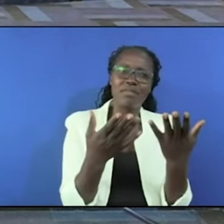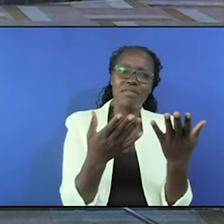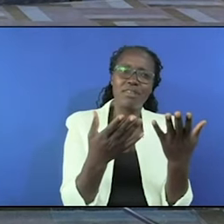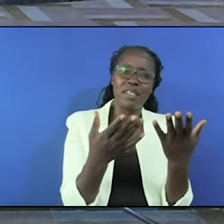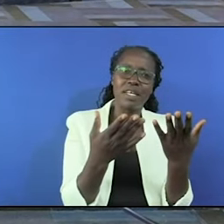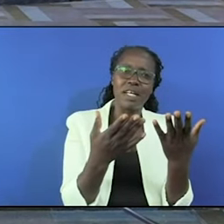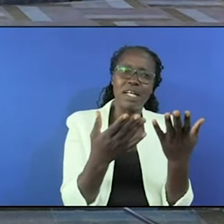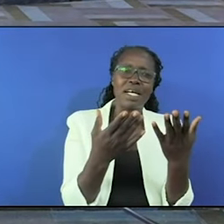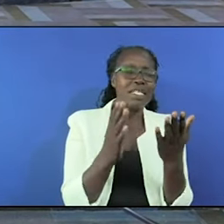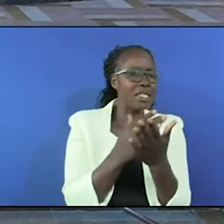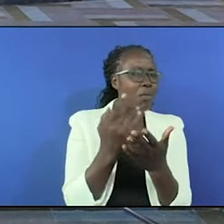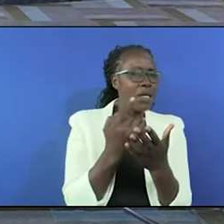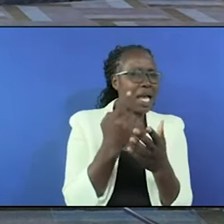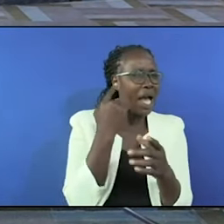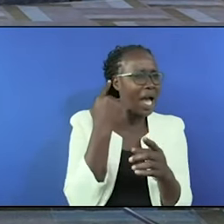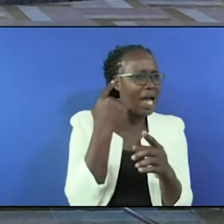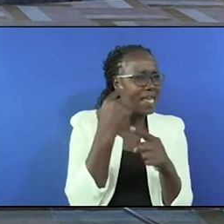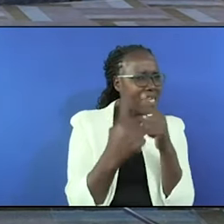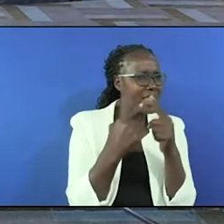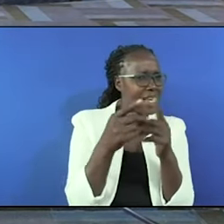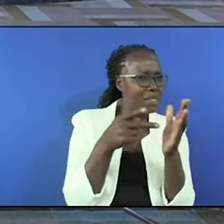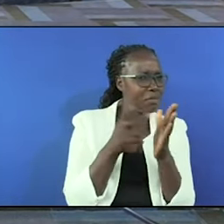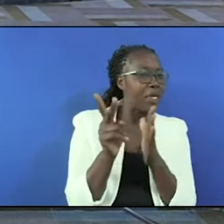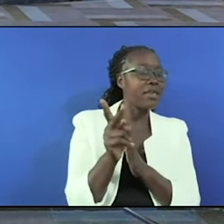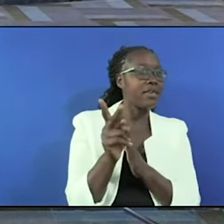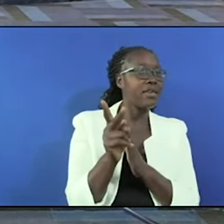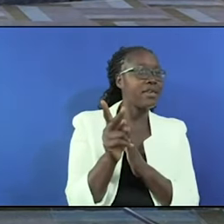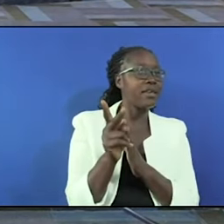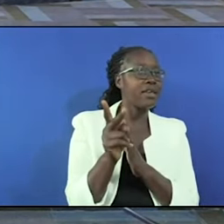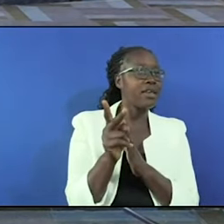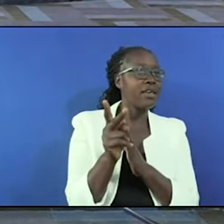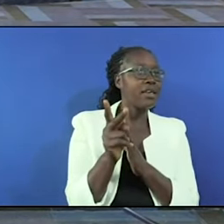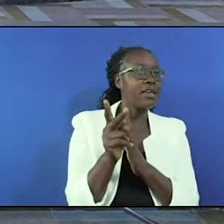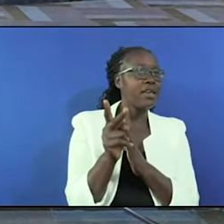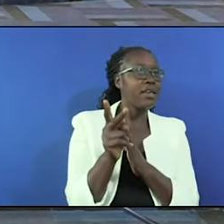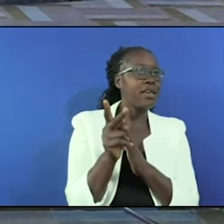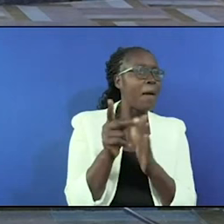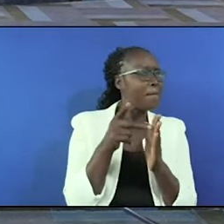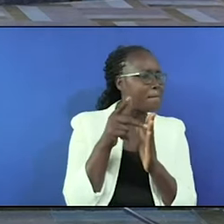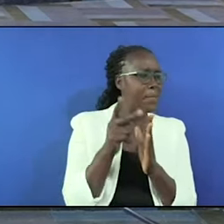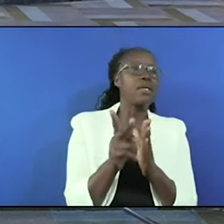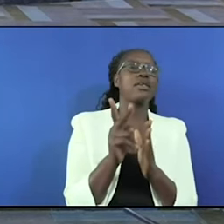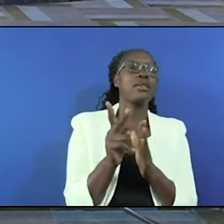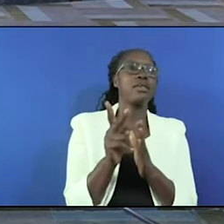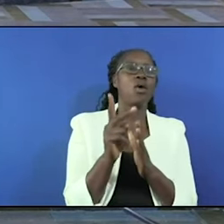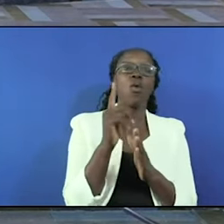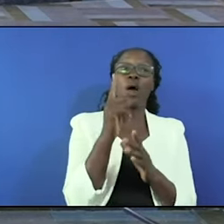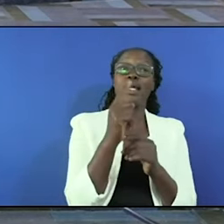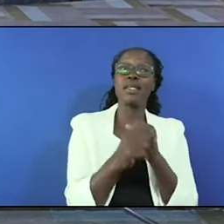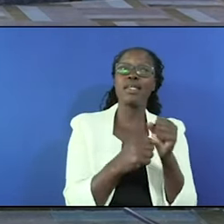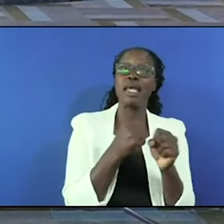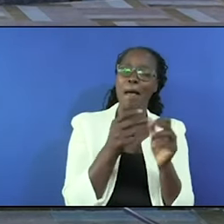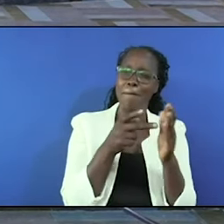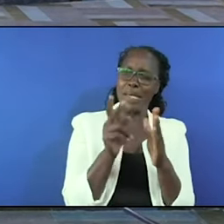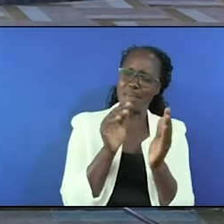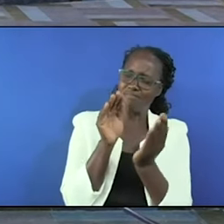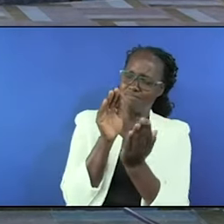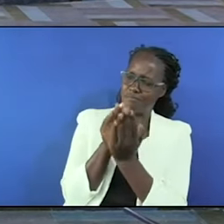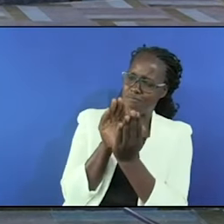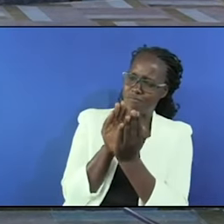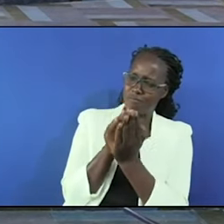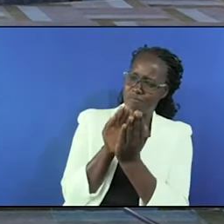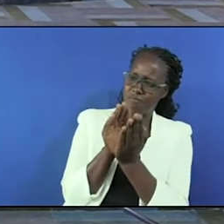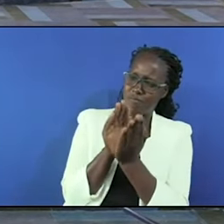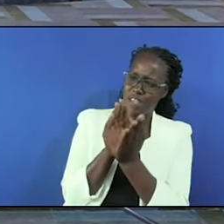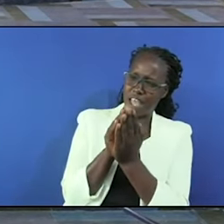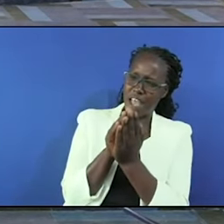a year's wage, 1 year's wage, pop, 1 year's wage. And you almost